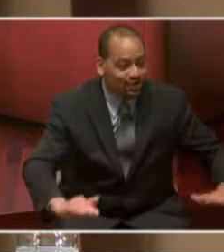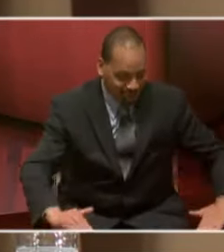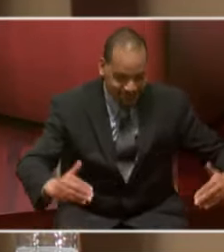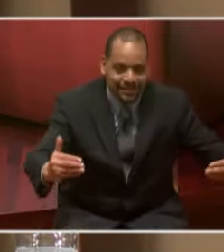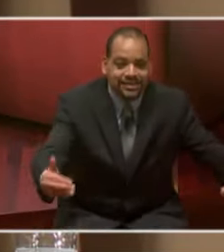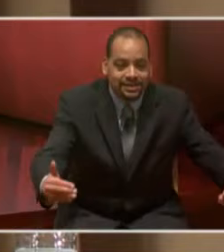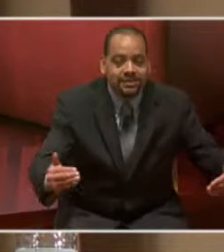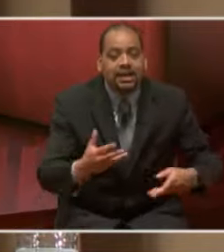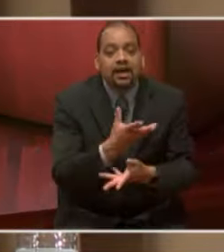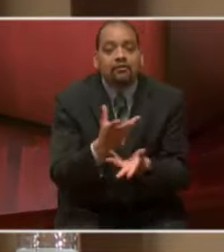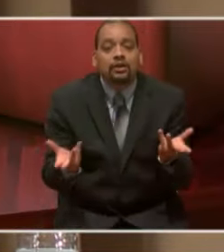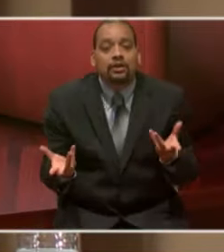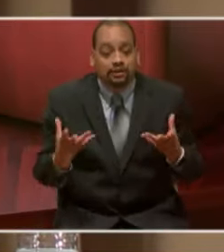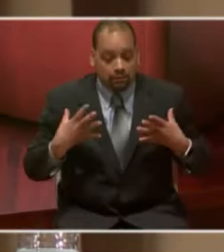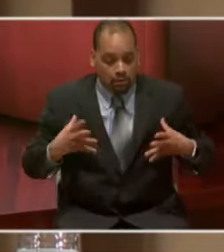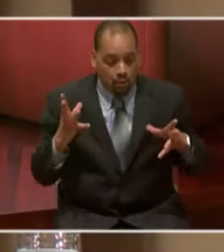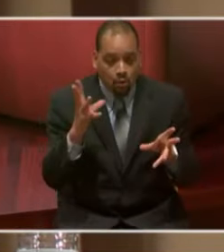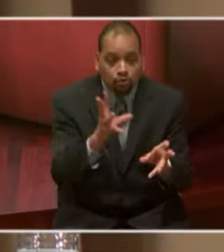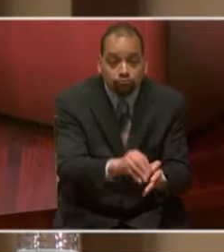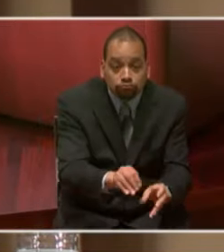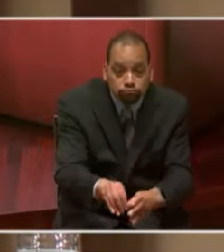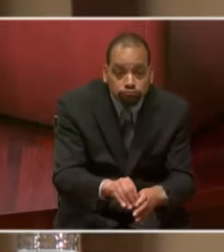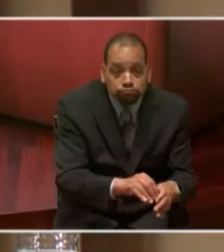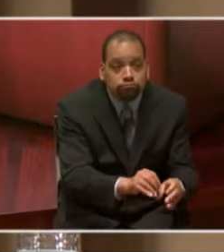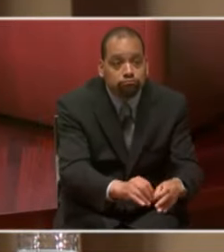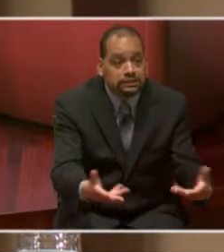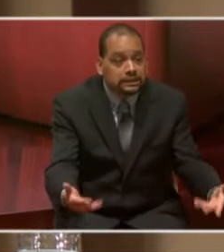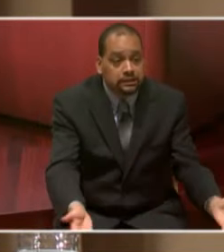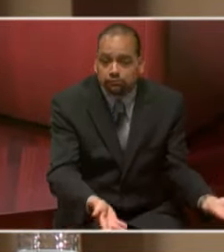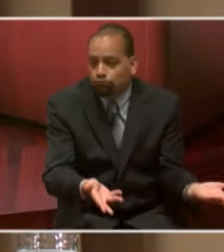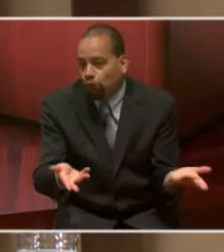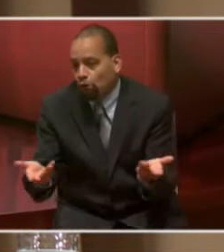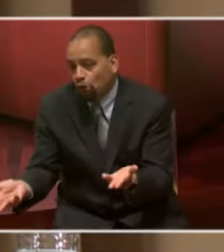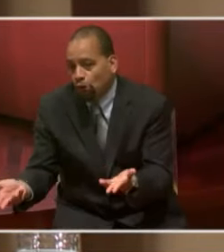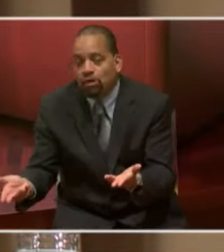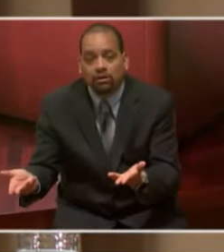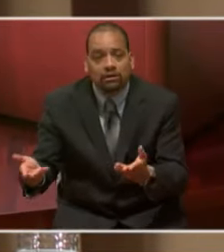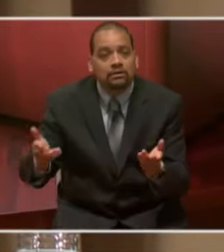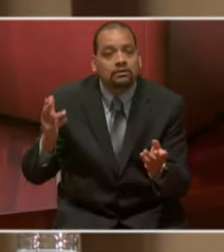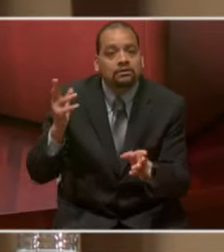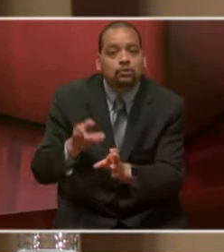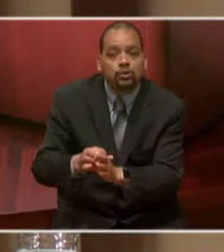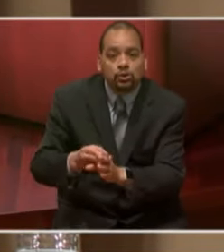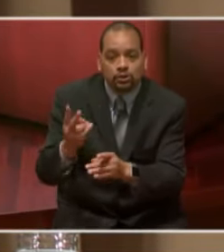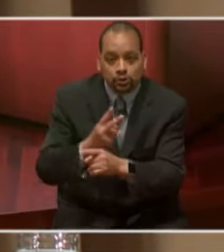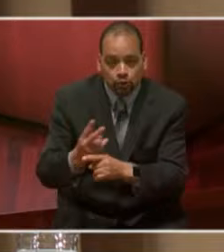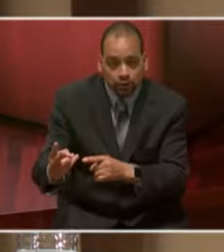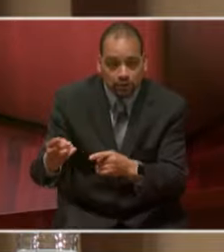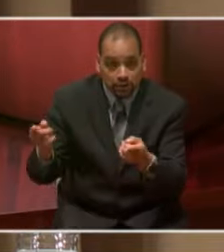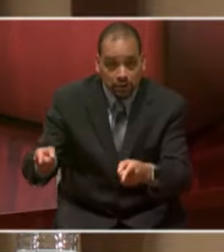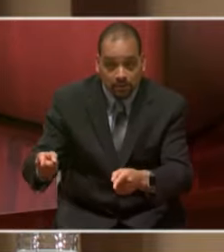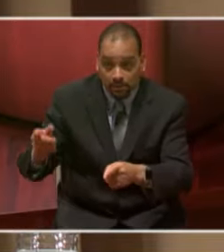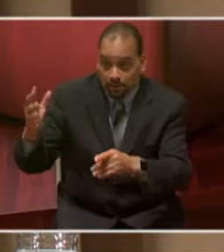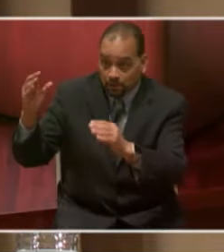and get something to eat. If we get arrested and go to jail, we'd go on a full stomach." And he thought it was funny.